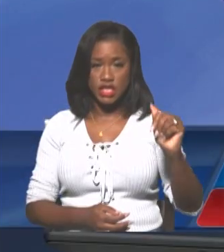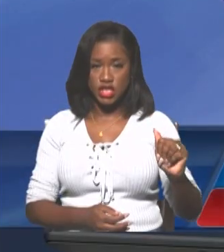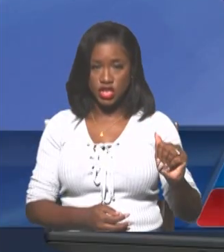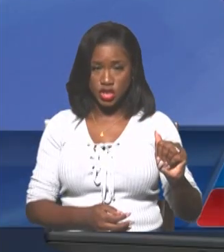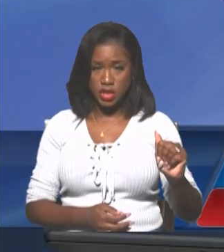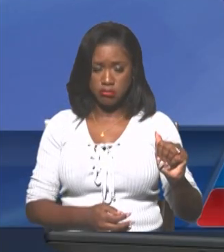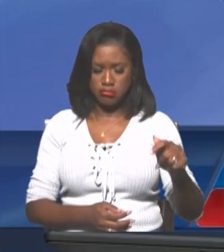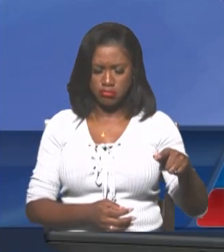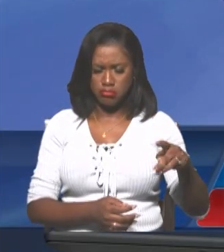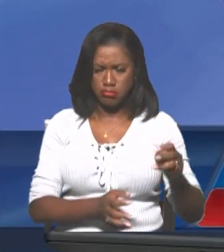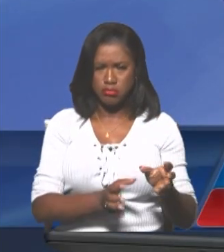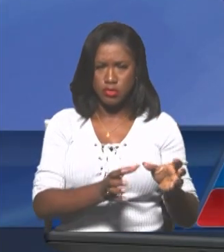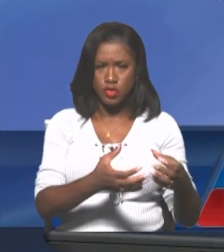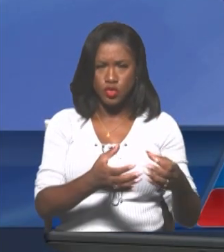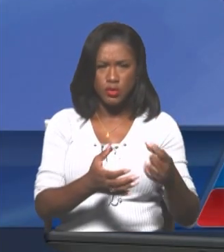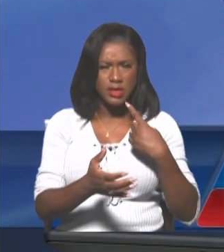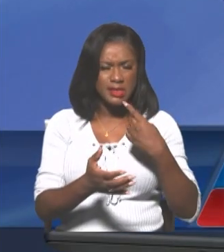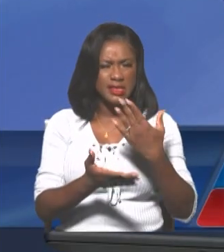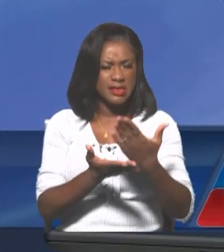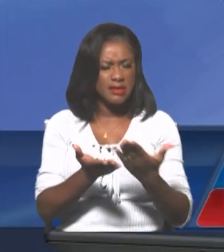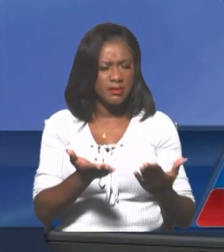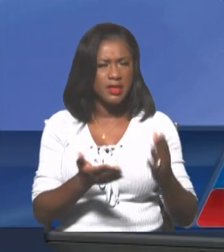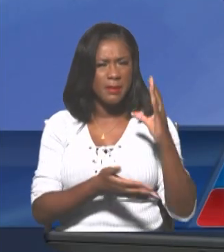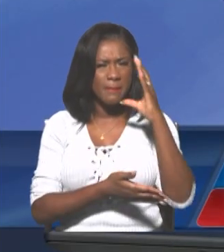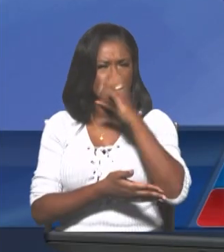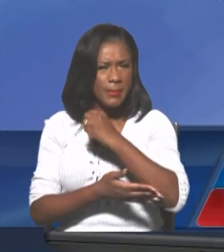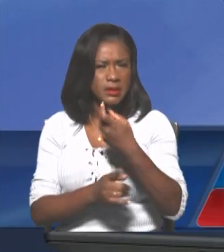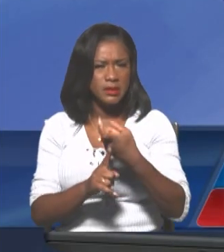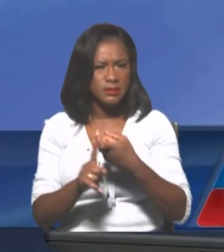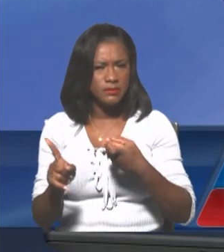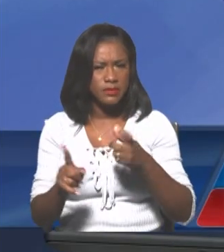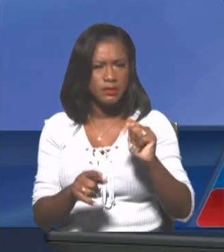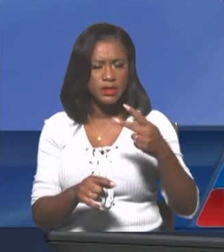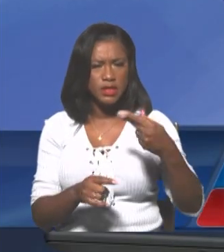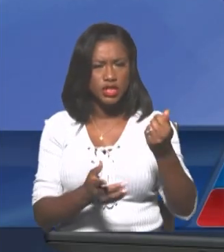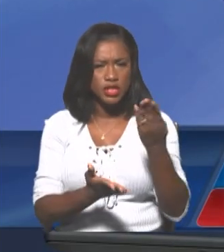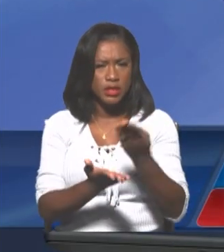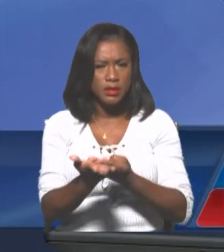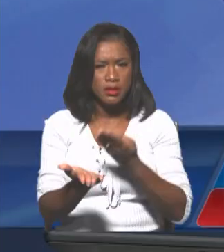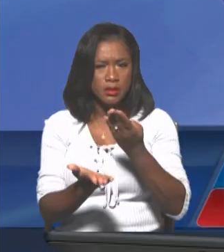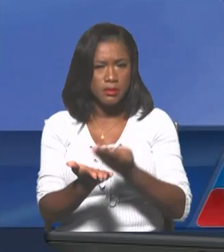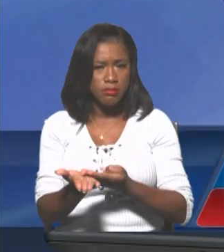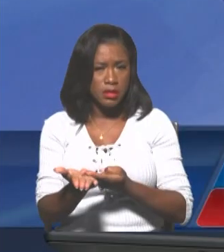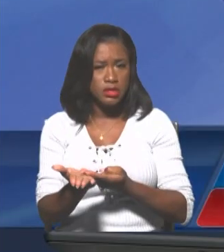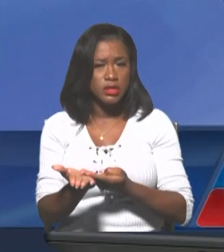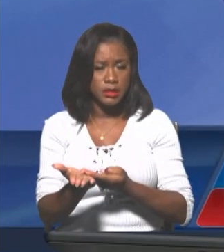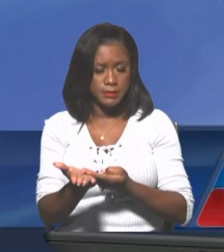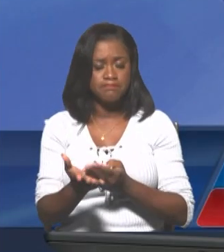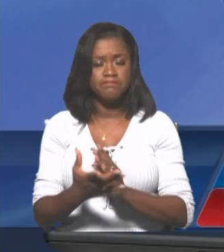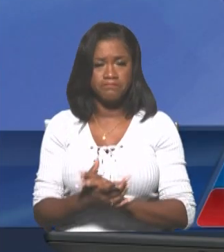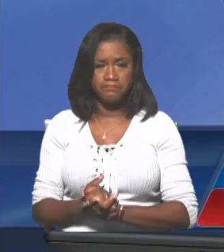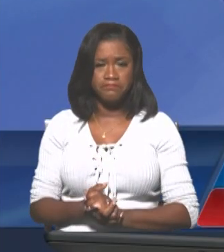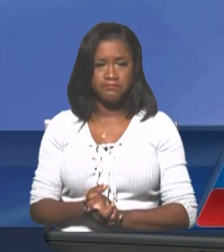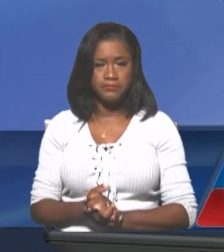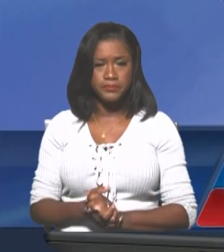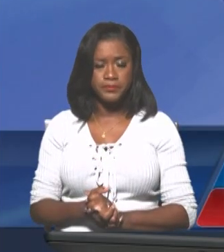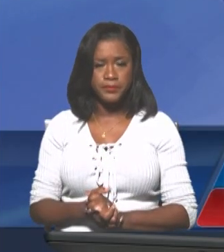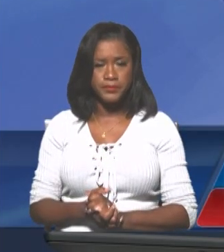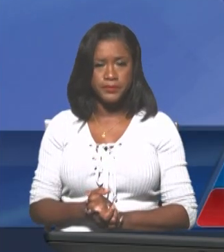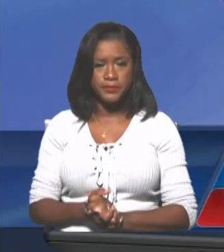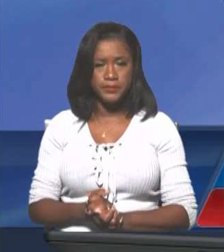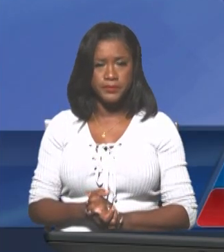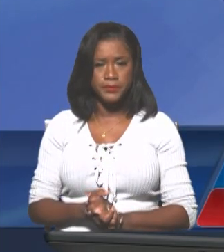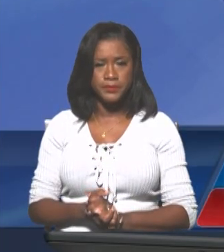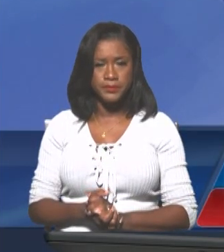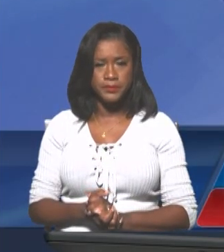Council believe several details are missing from the THA's budget statement, which was presented by the Secretary of Finance, Trade and the Economy